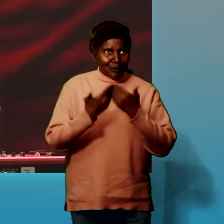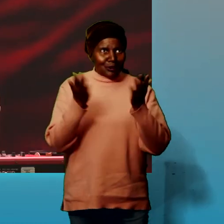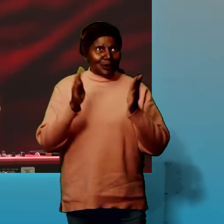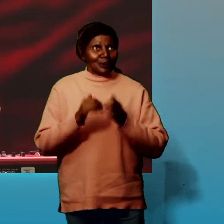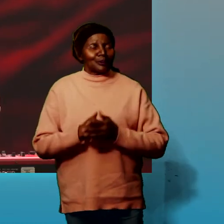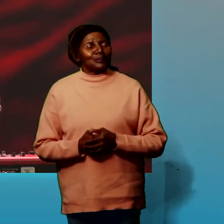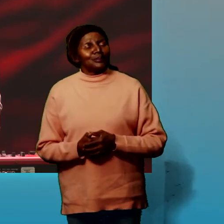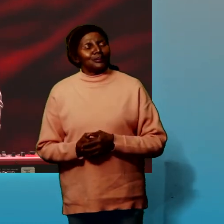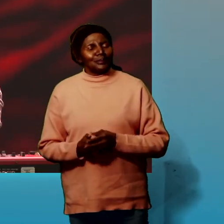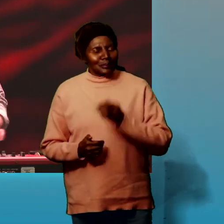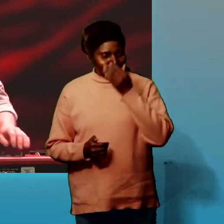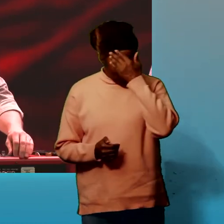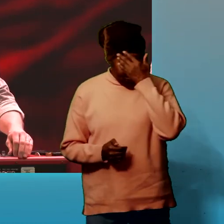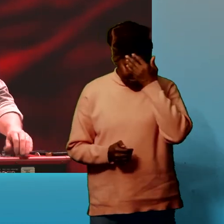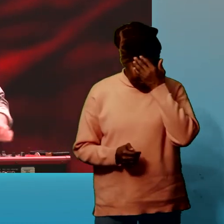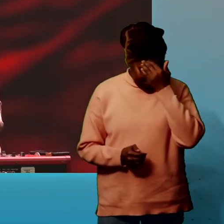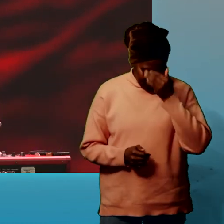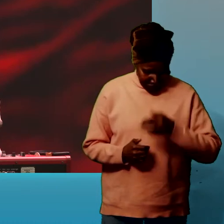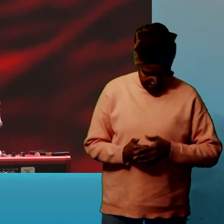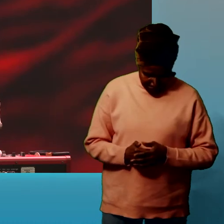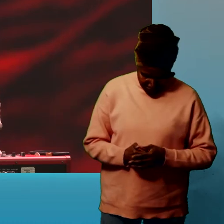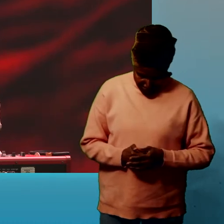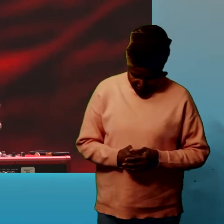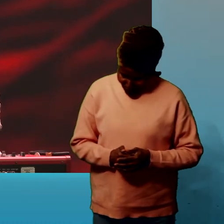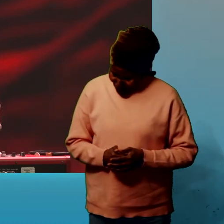saved. We are